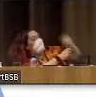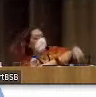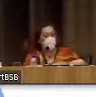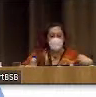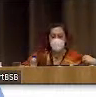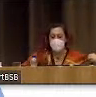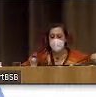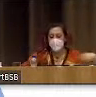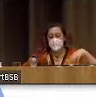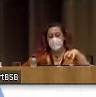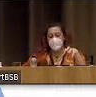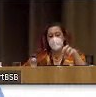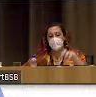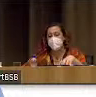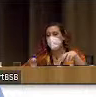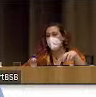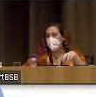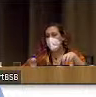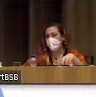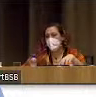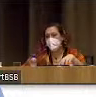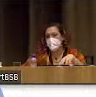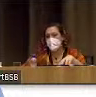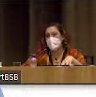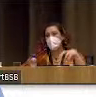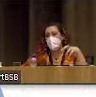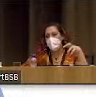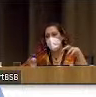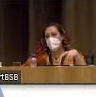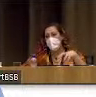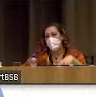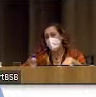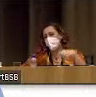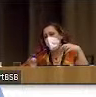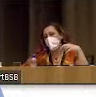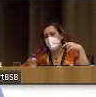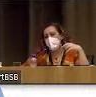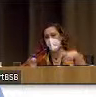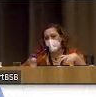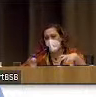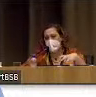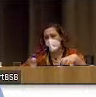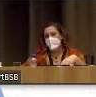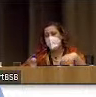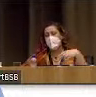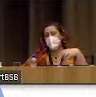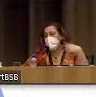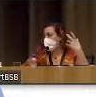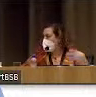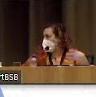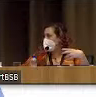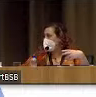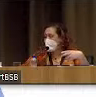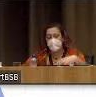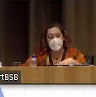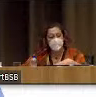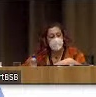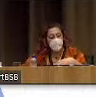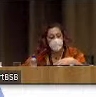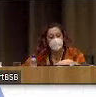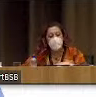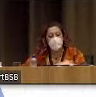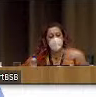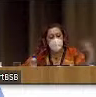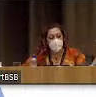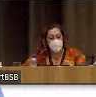this corner right here, the little blue one. This is the one that was founded in 1960, and it was exclusive pediatric, and then